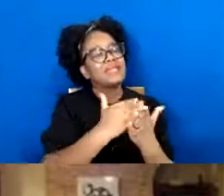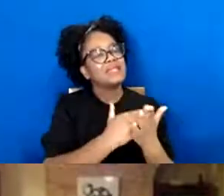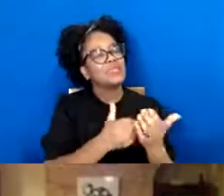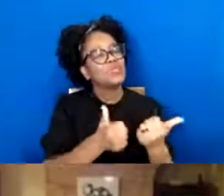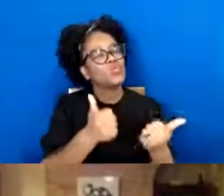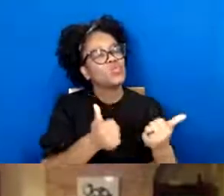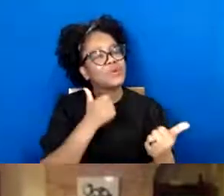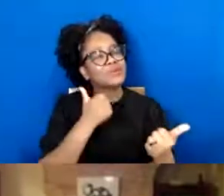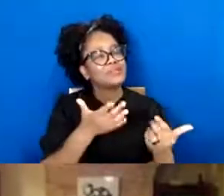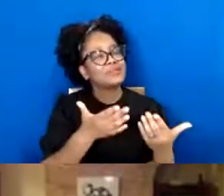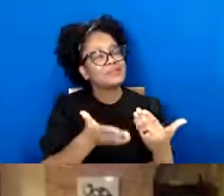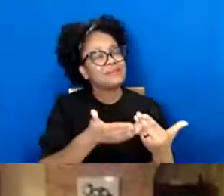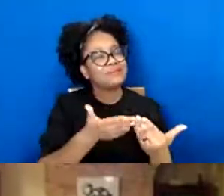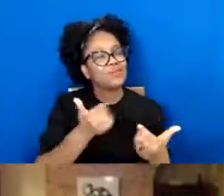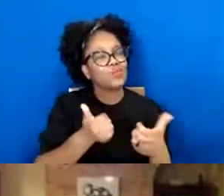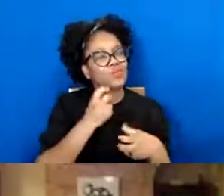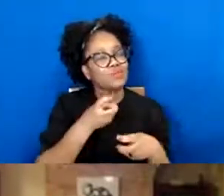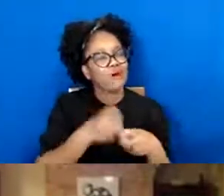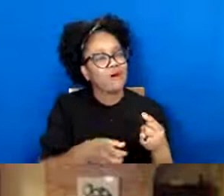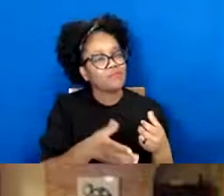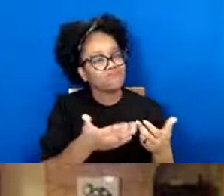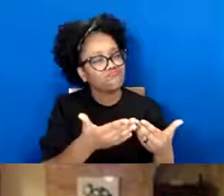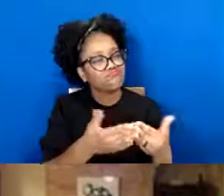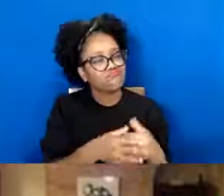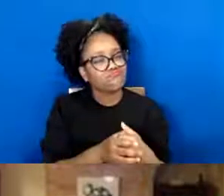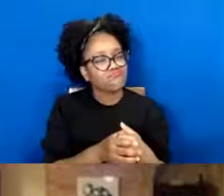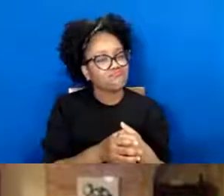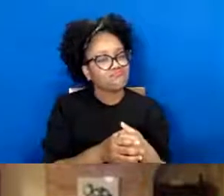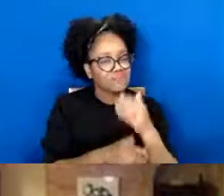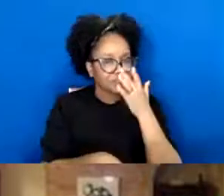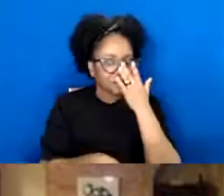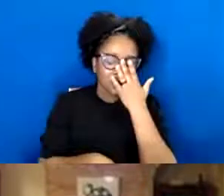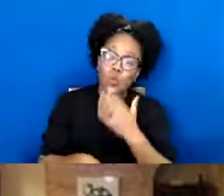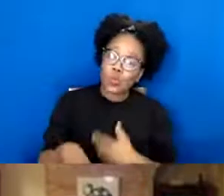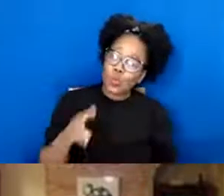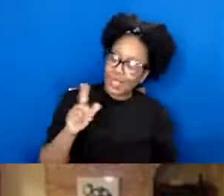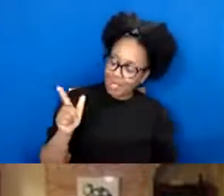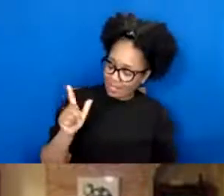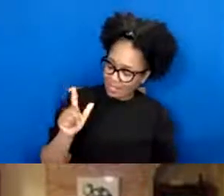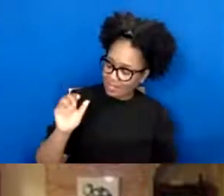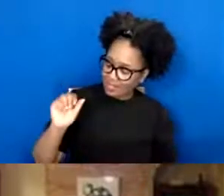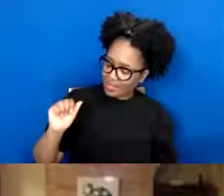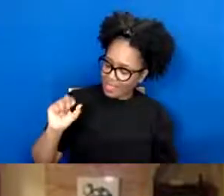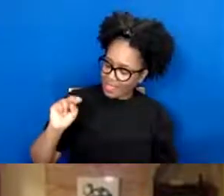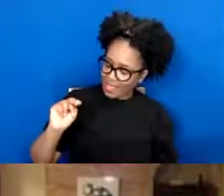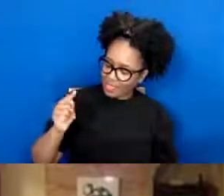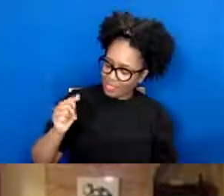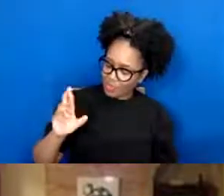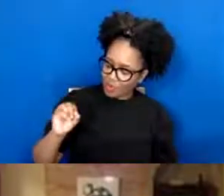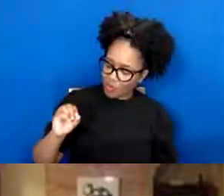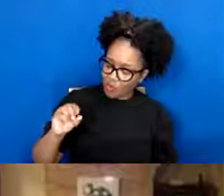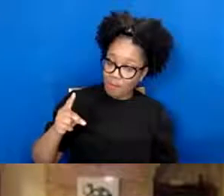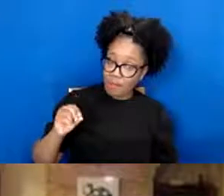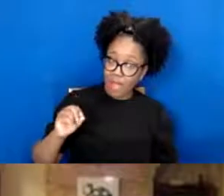you to describe? Well, the anthropology candle was the first thing, because we were supposed to